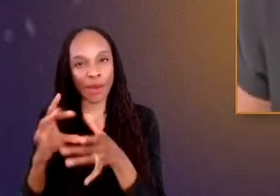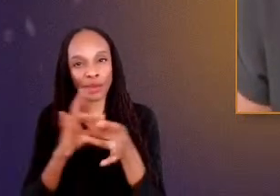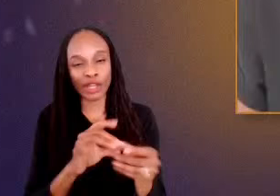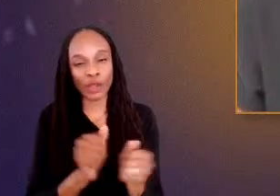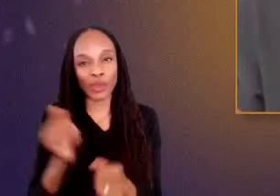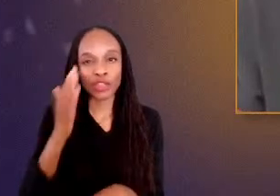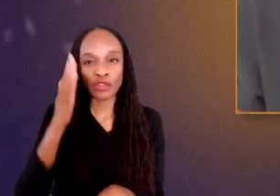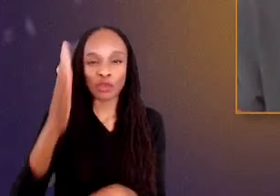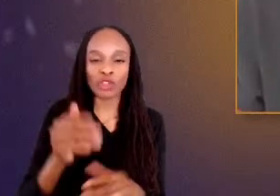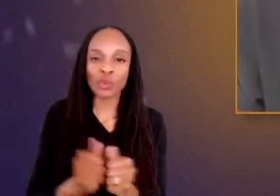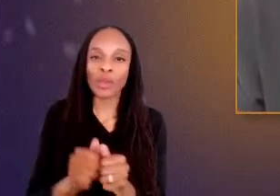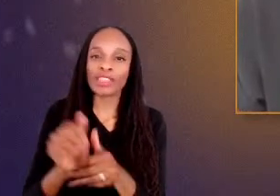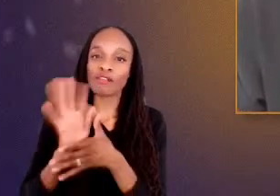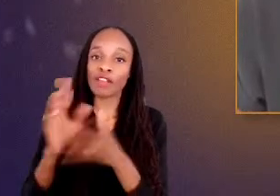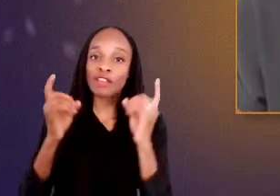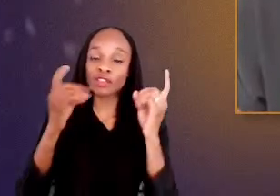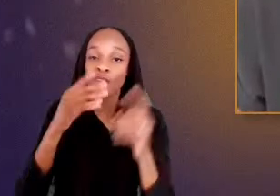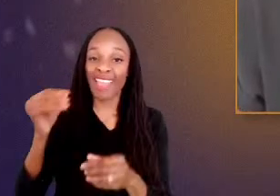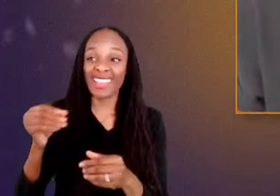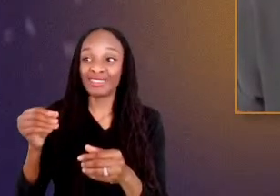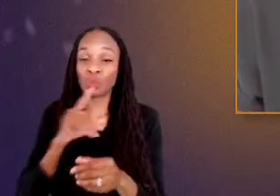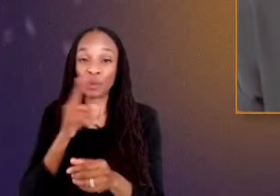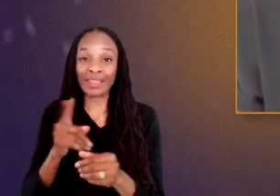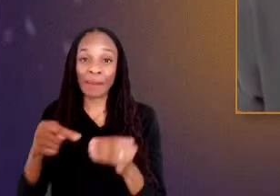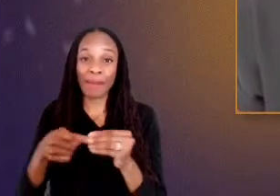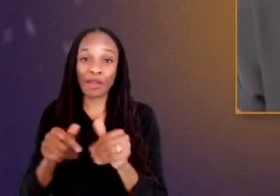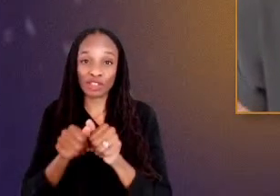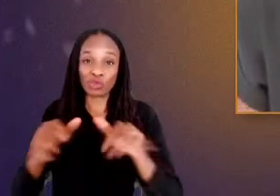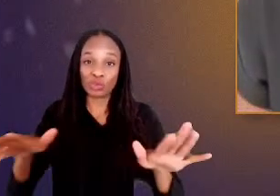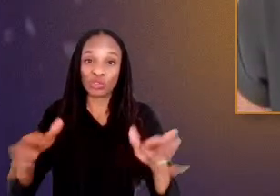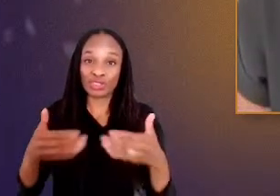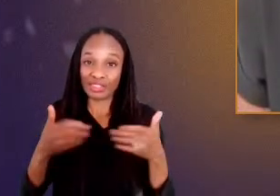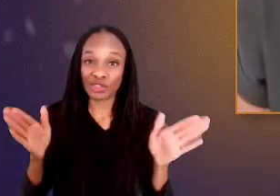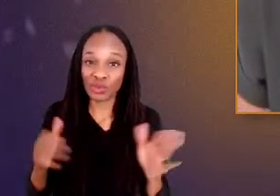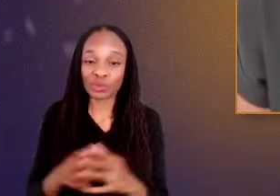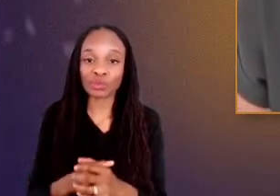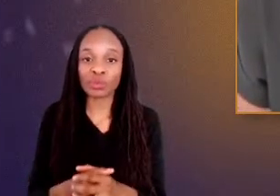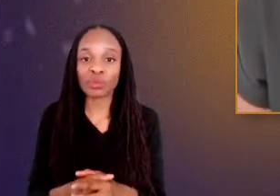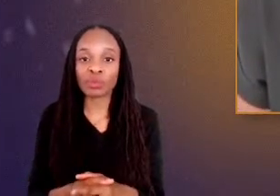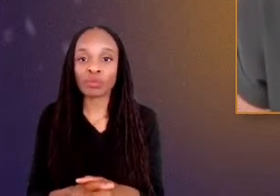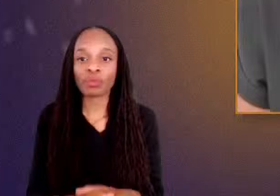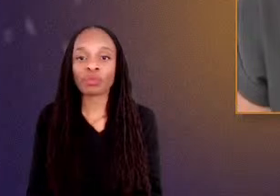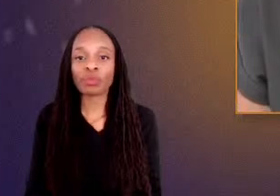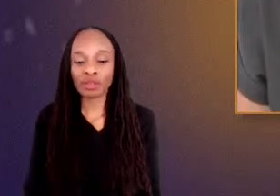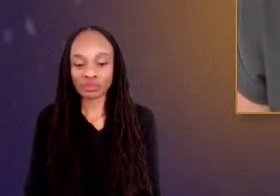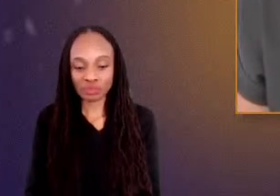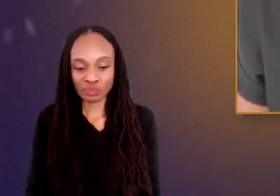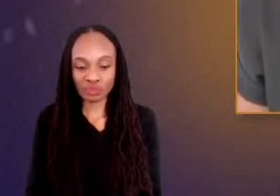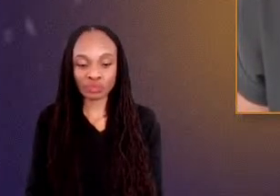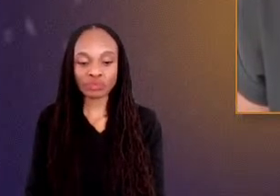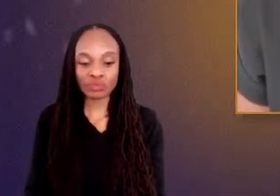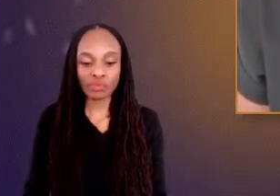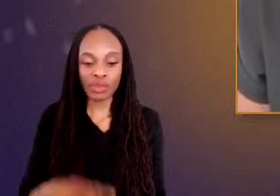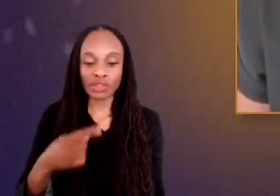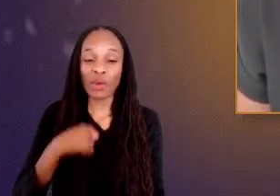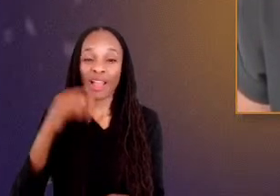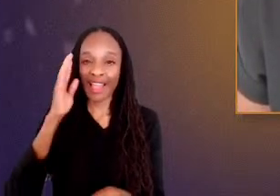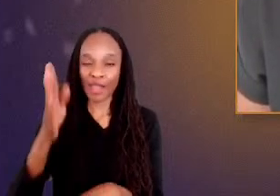film festivals, but of distribution as a whole. One of the, I'll jump to the audience questions real